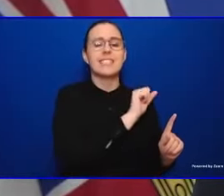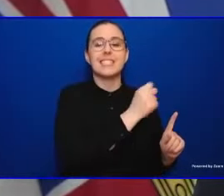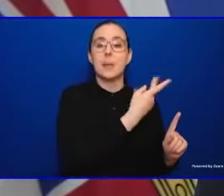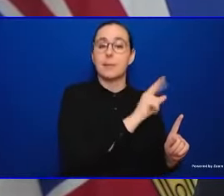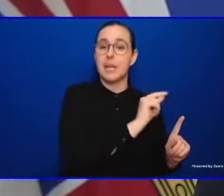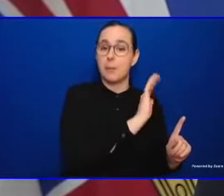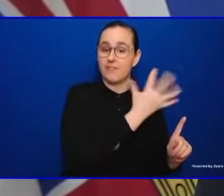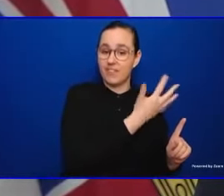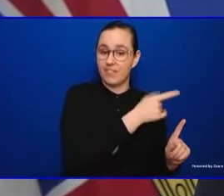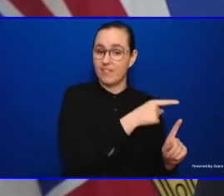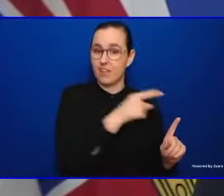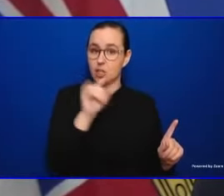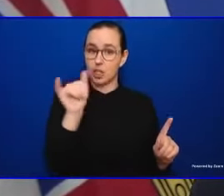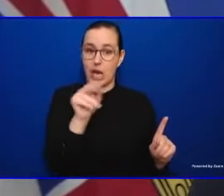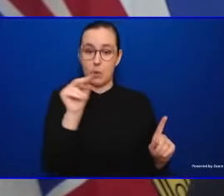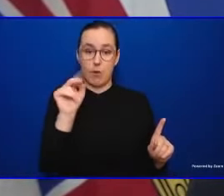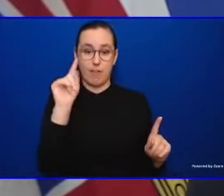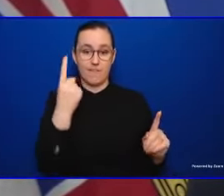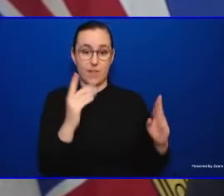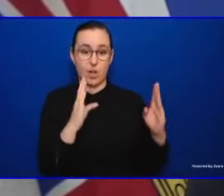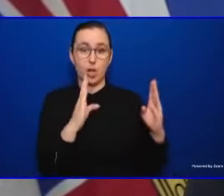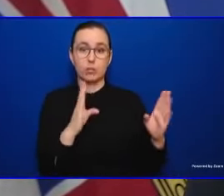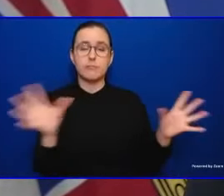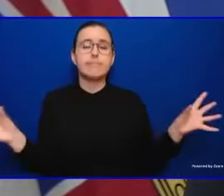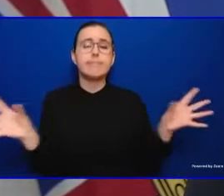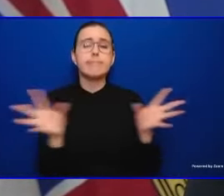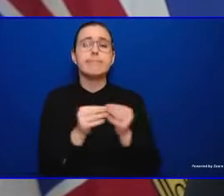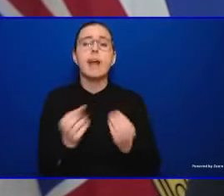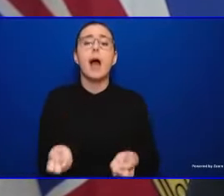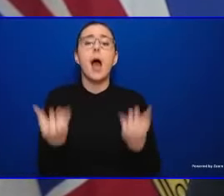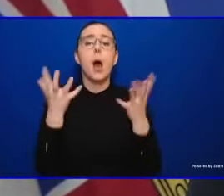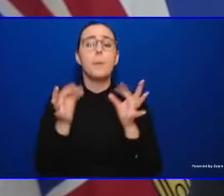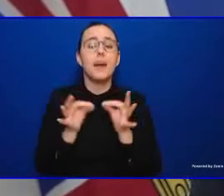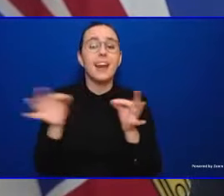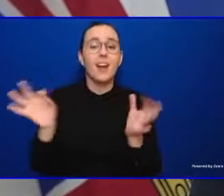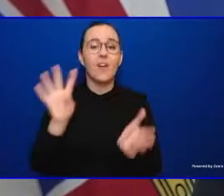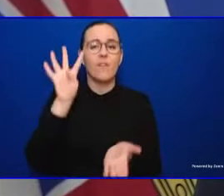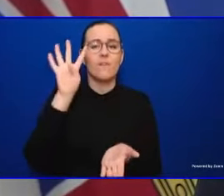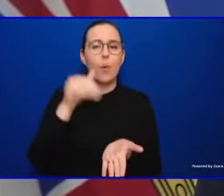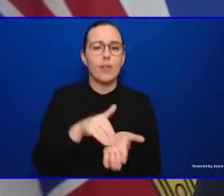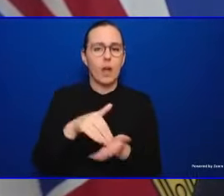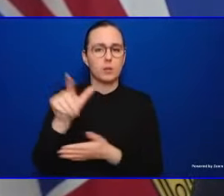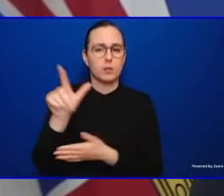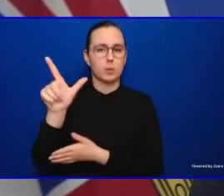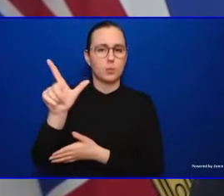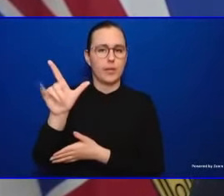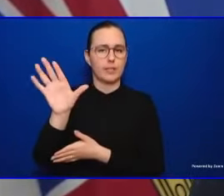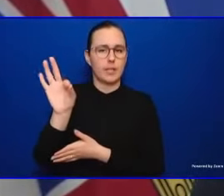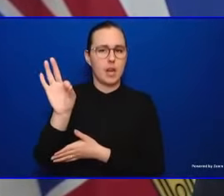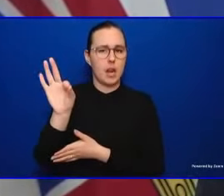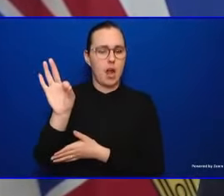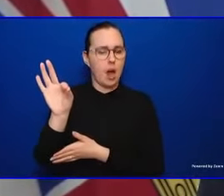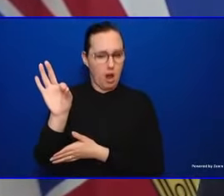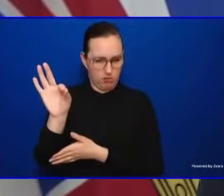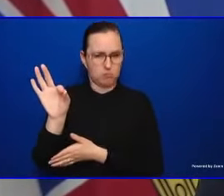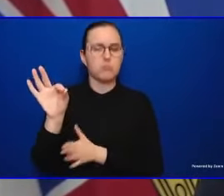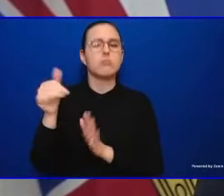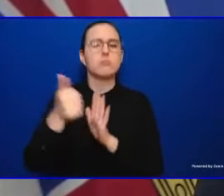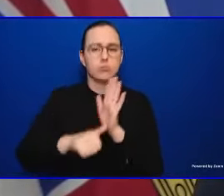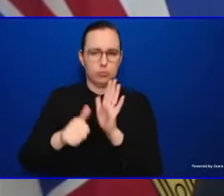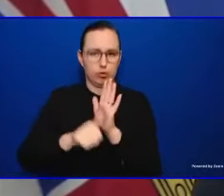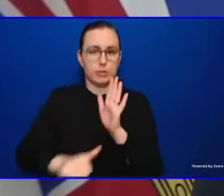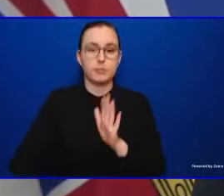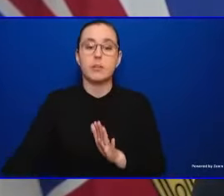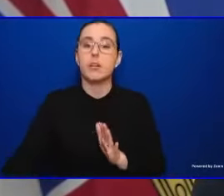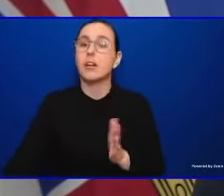regional surges of COVID and factors including severe weather patterns. Patients are anticipating their surgery and are anxious about it and